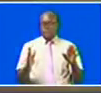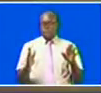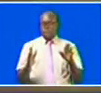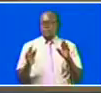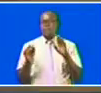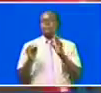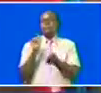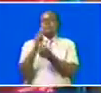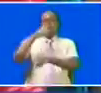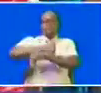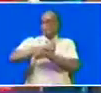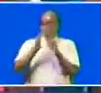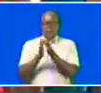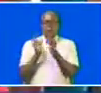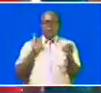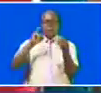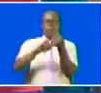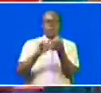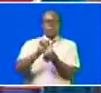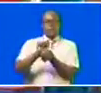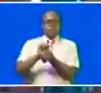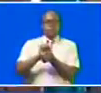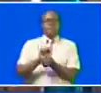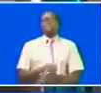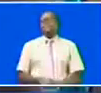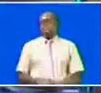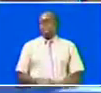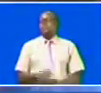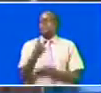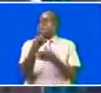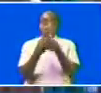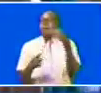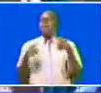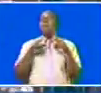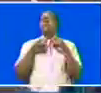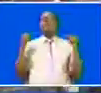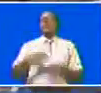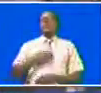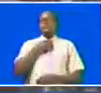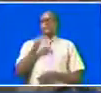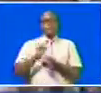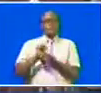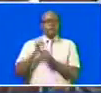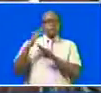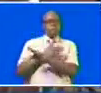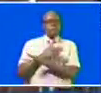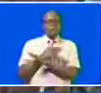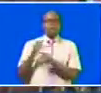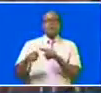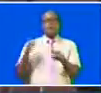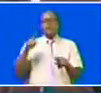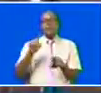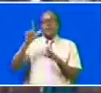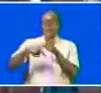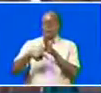School, and his wife on Friday. According to residents, the couple hosted visitors on Friday before the attack took place